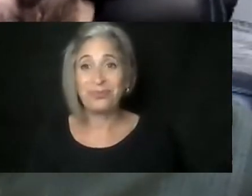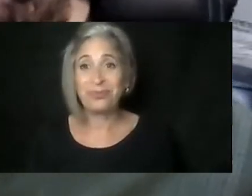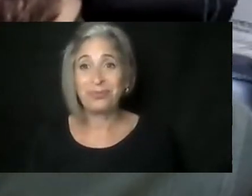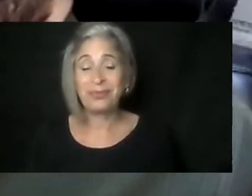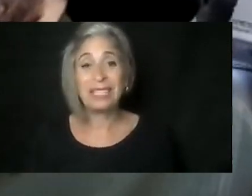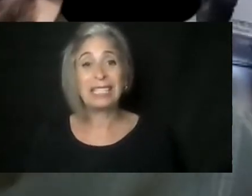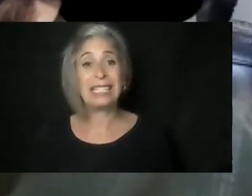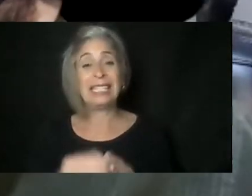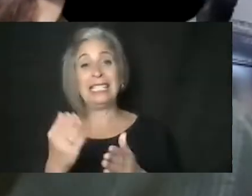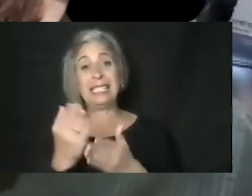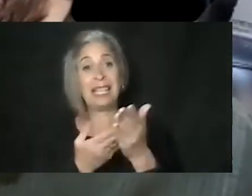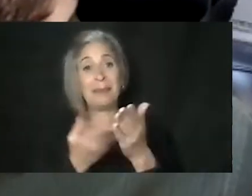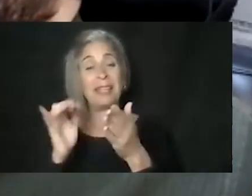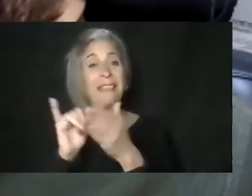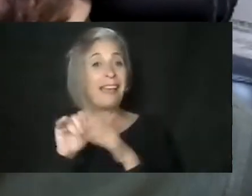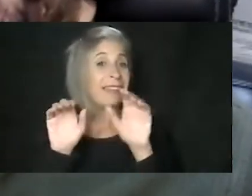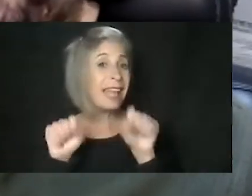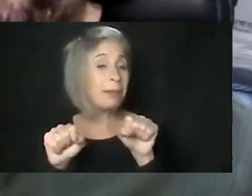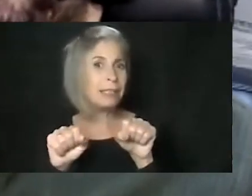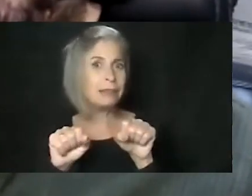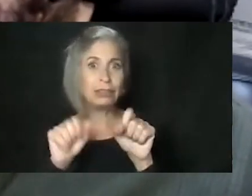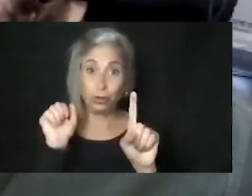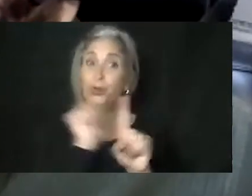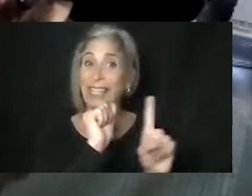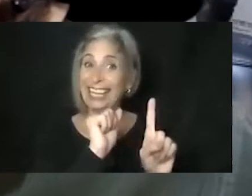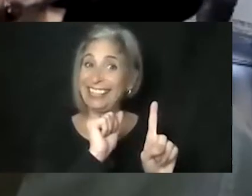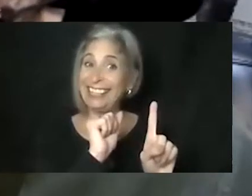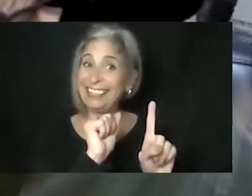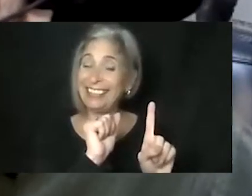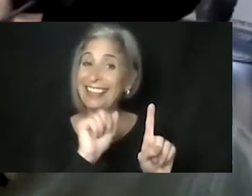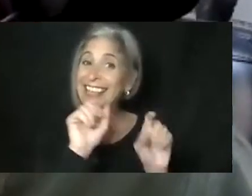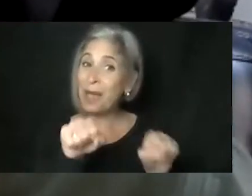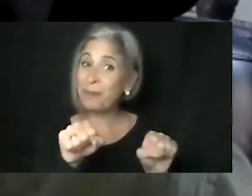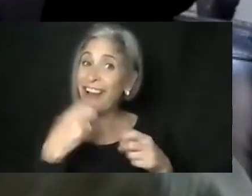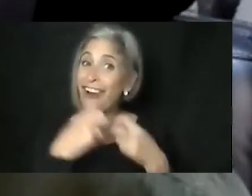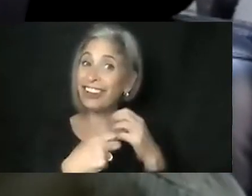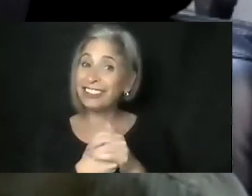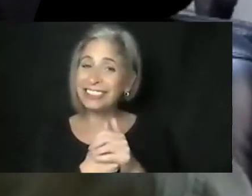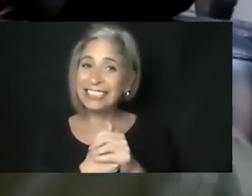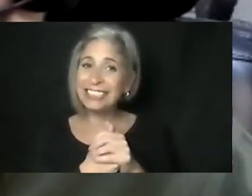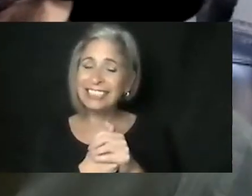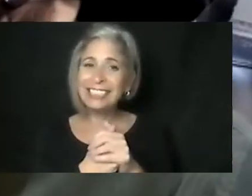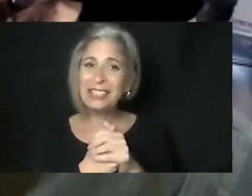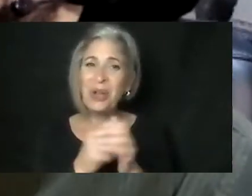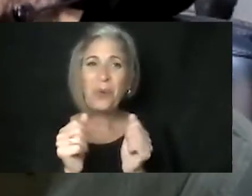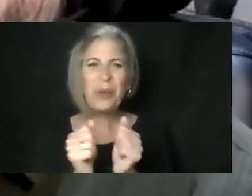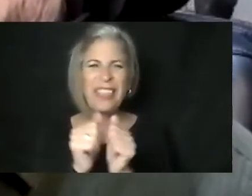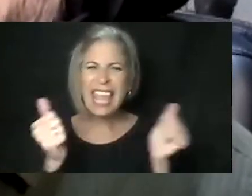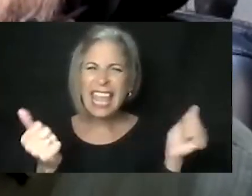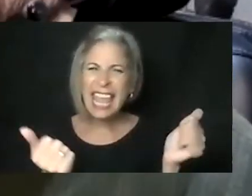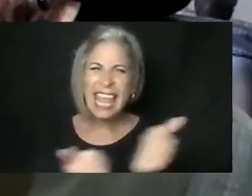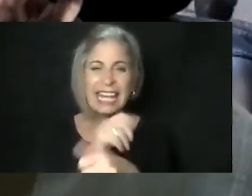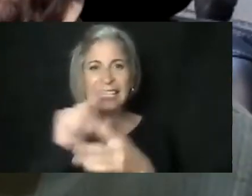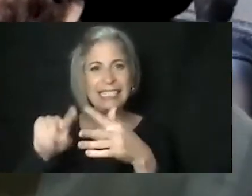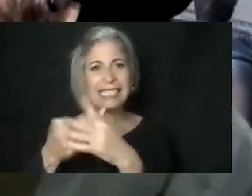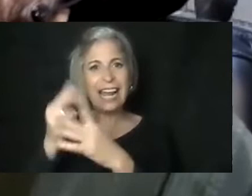something that can be pretty tricky. It of course, as with any startup,